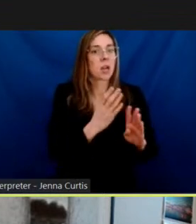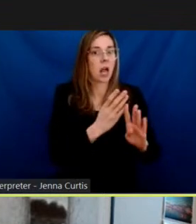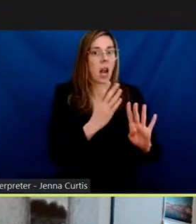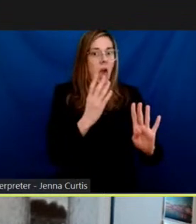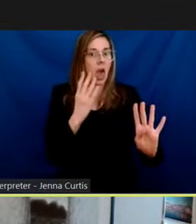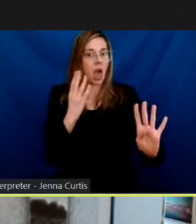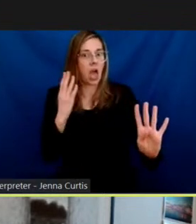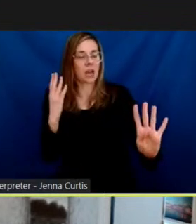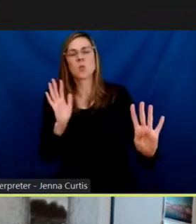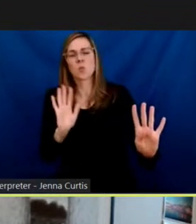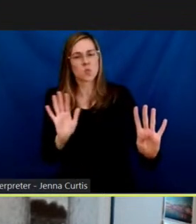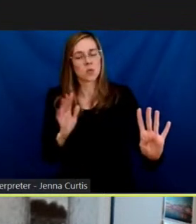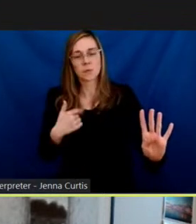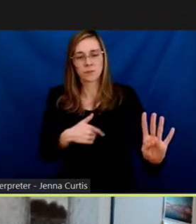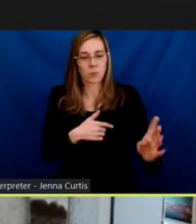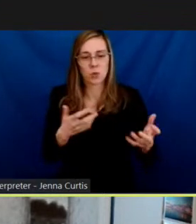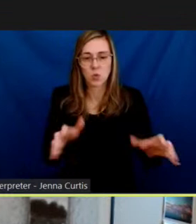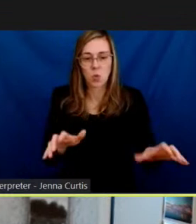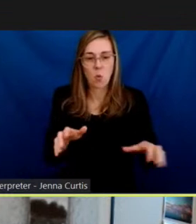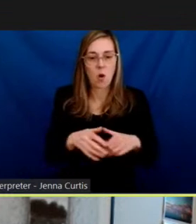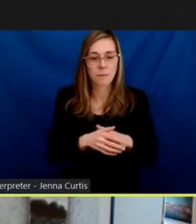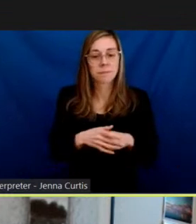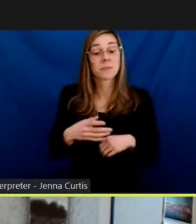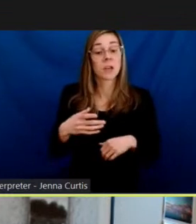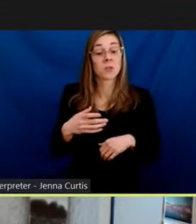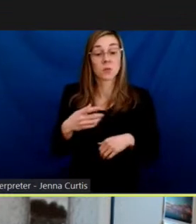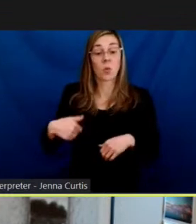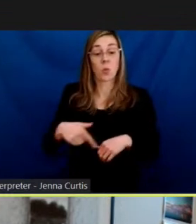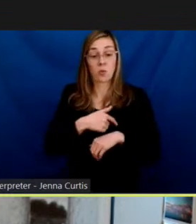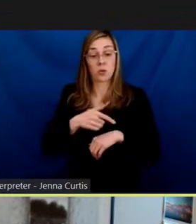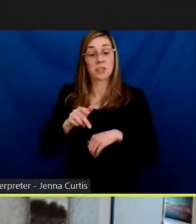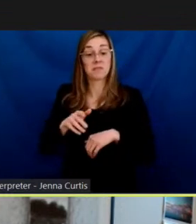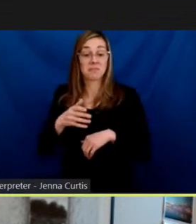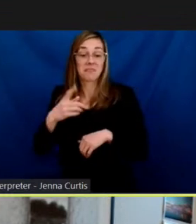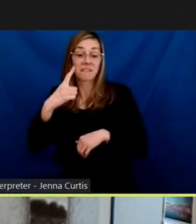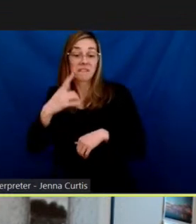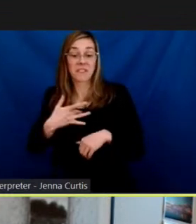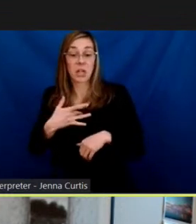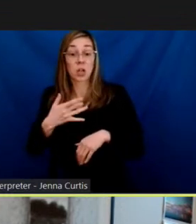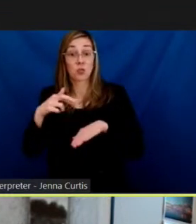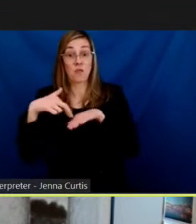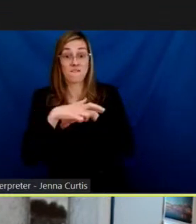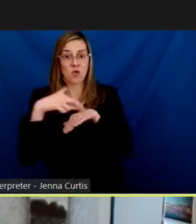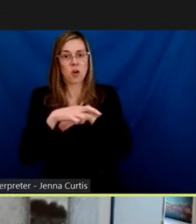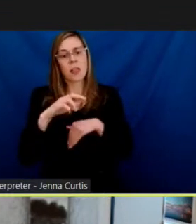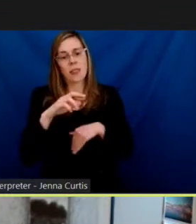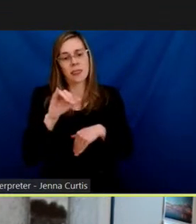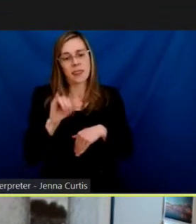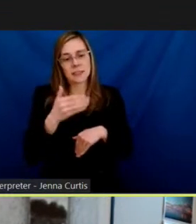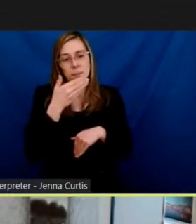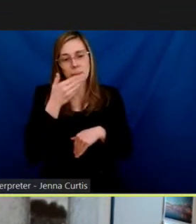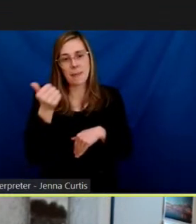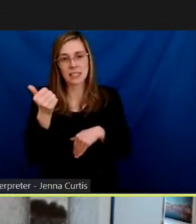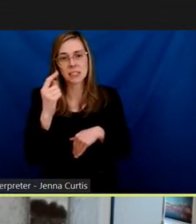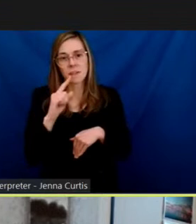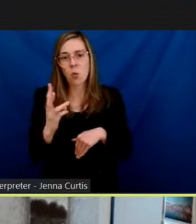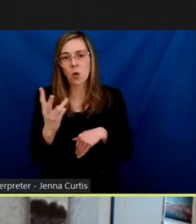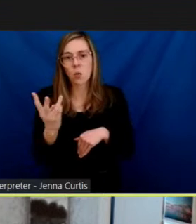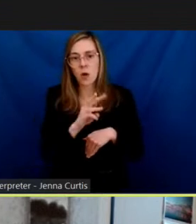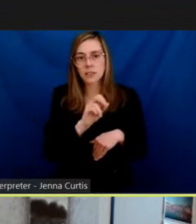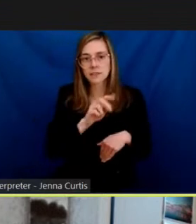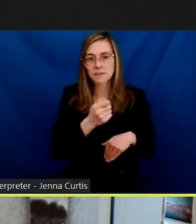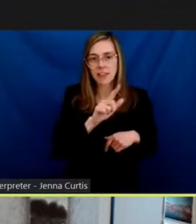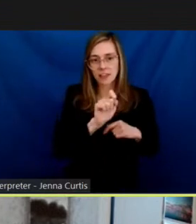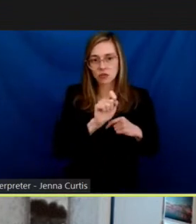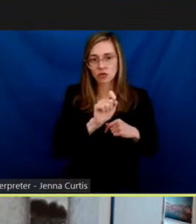for safe rest villages. They're all at full occupancy, and we have folks who are really excited about getting into those